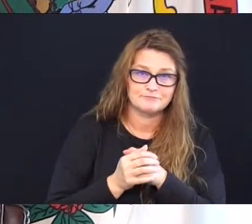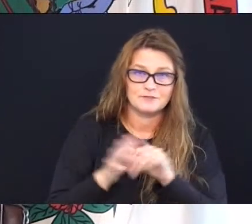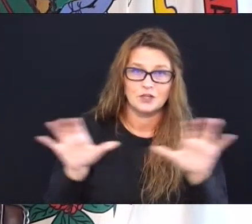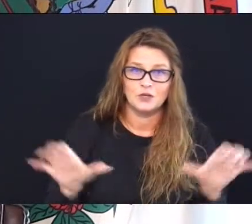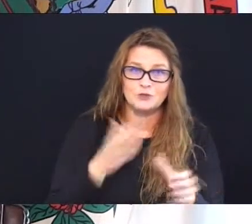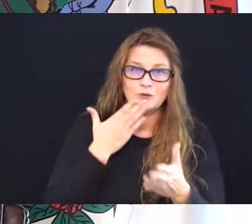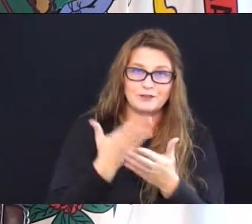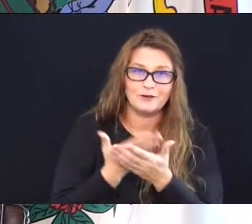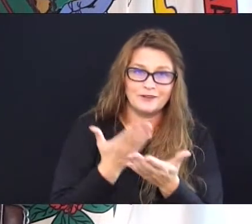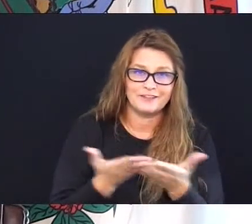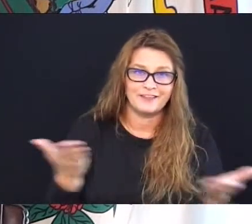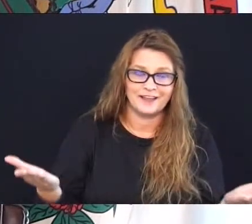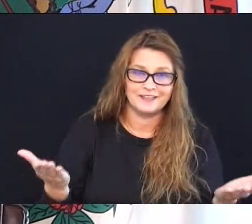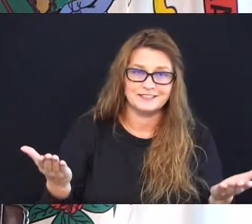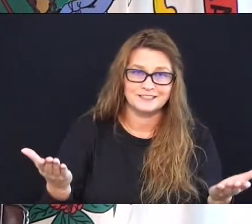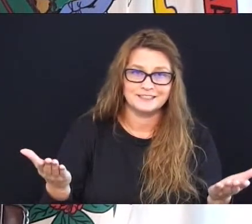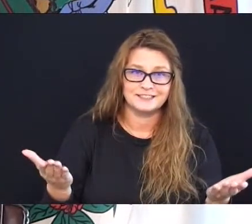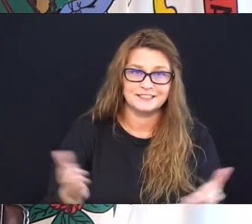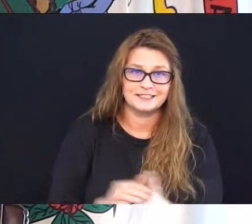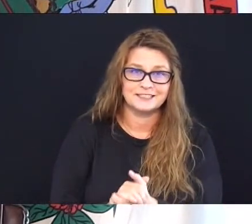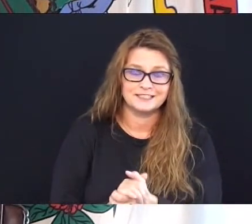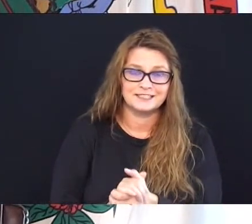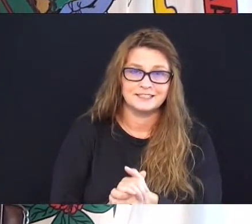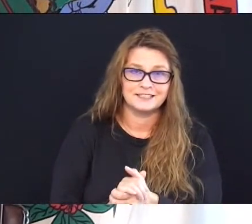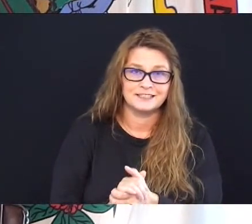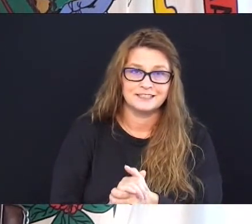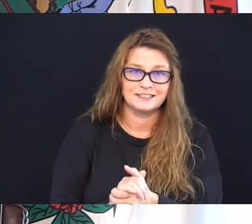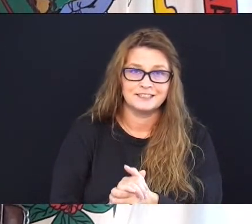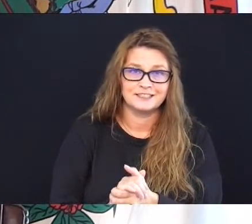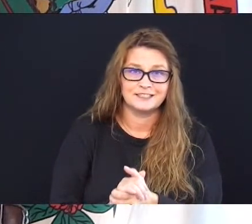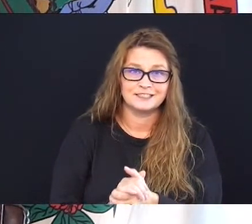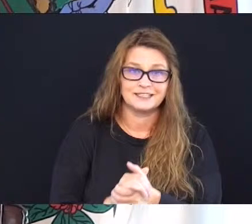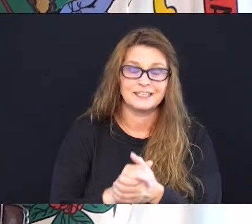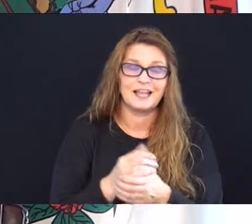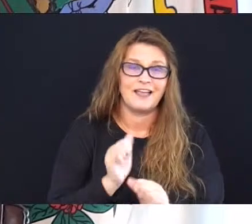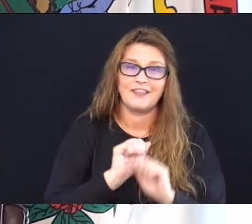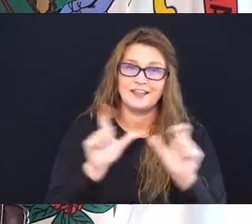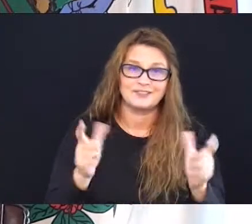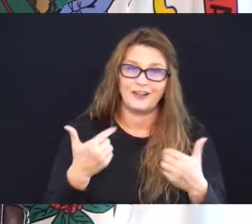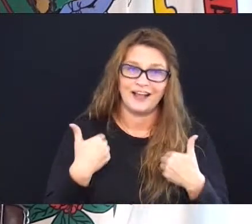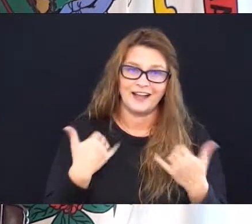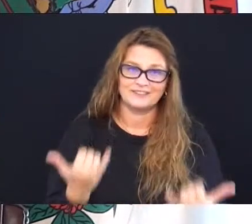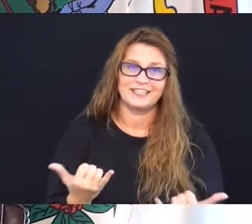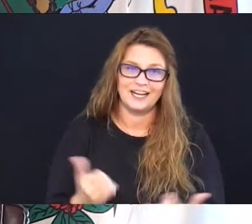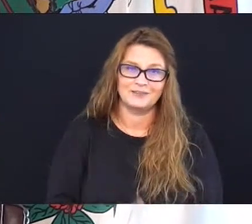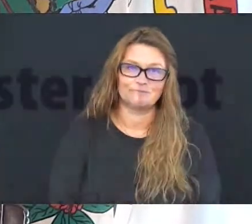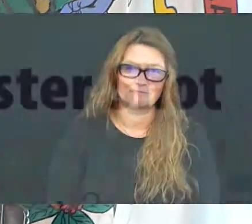the good stuff and everything. And so nevertheless, that's all I got.